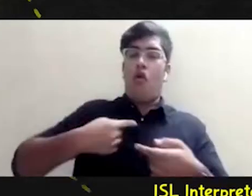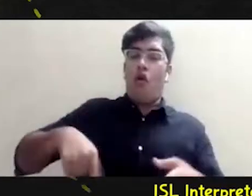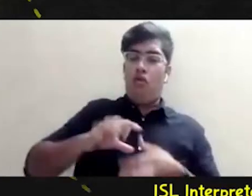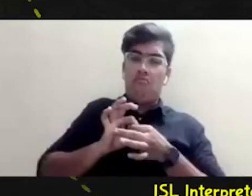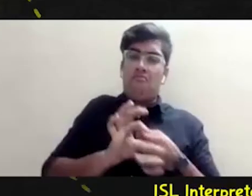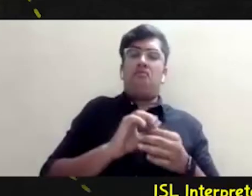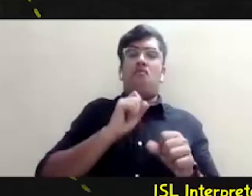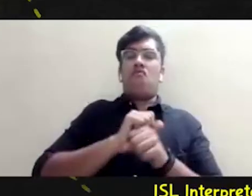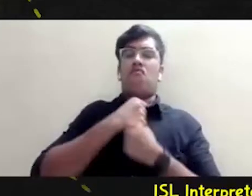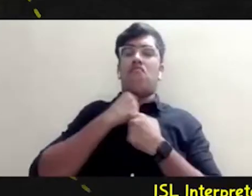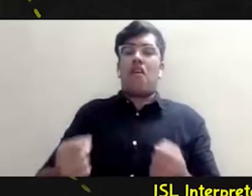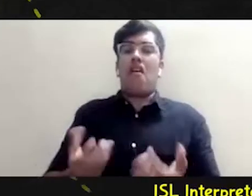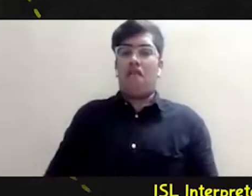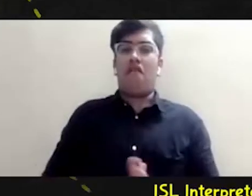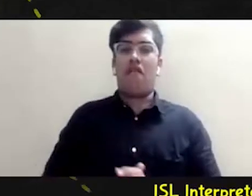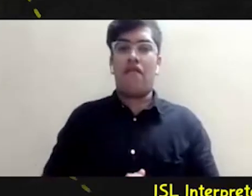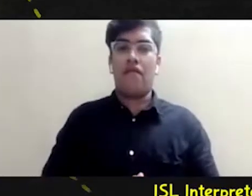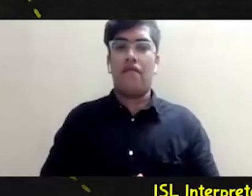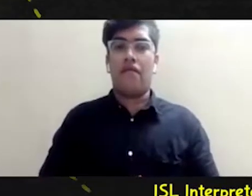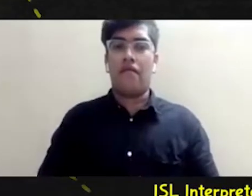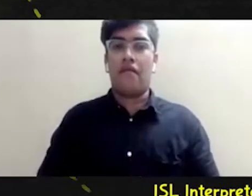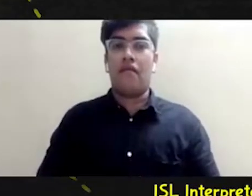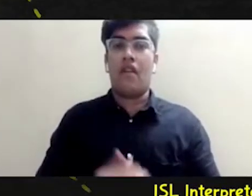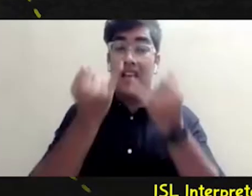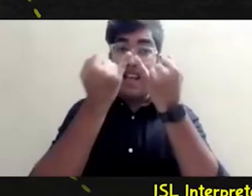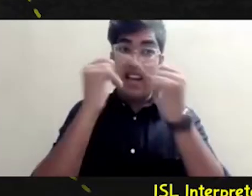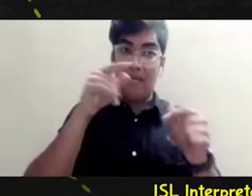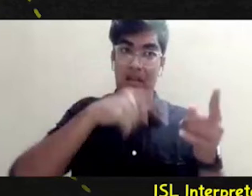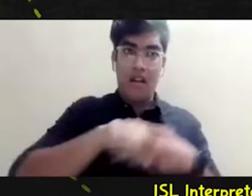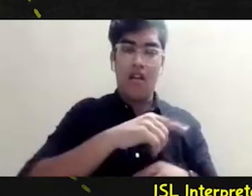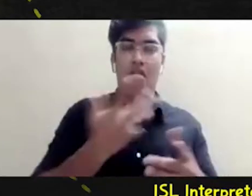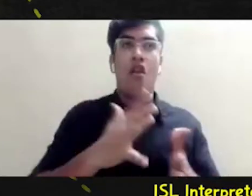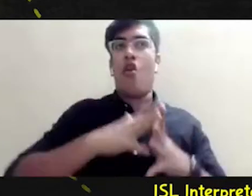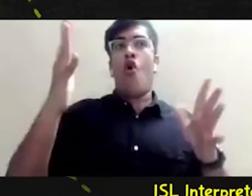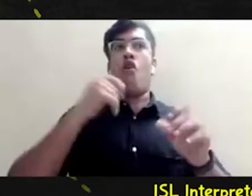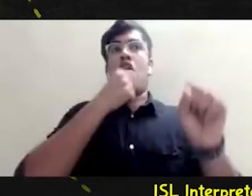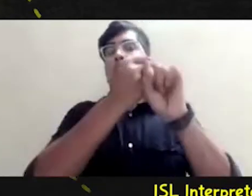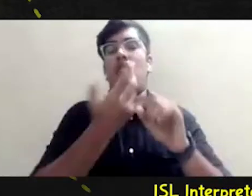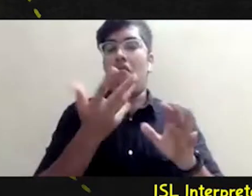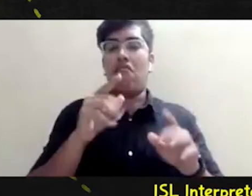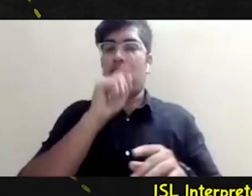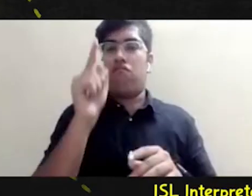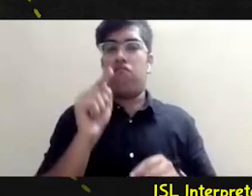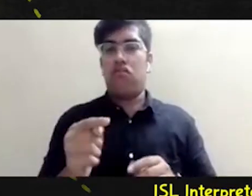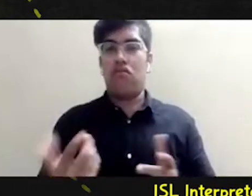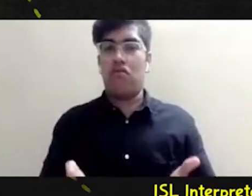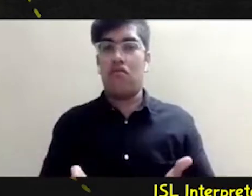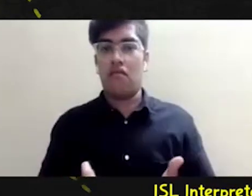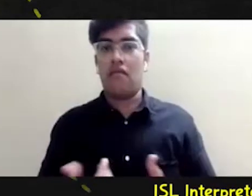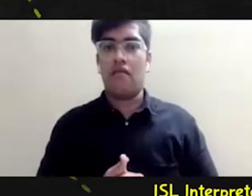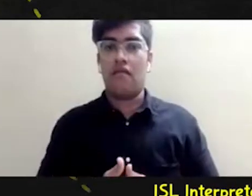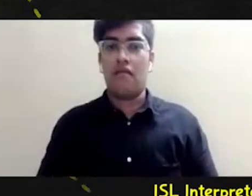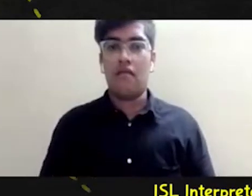allowed you to understand that none of these causes independently are going to be able to have an impact, particularly sort